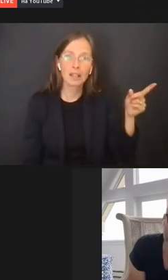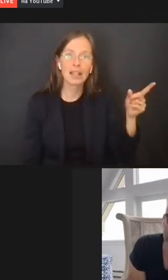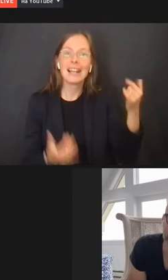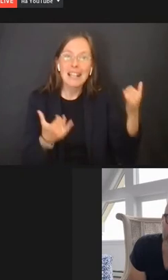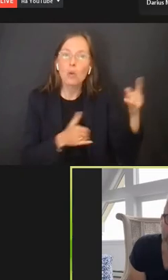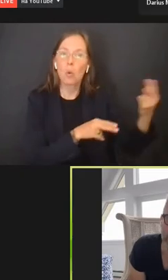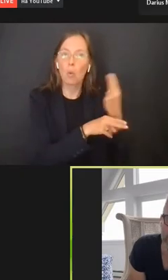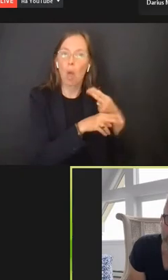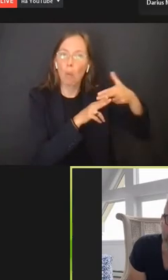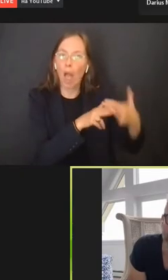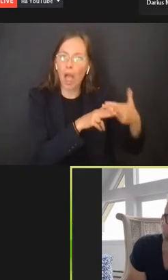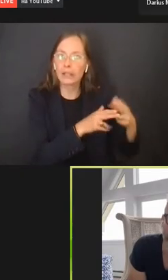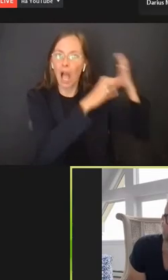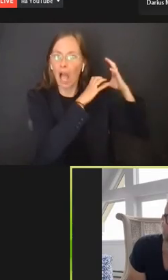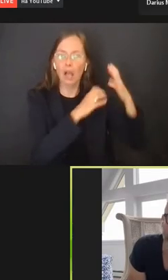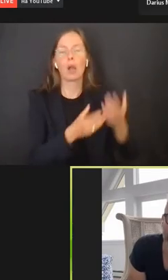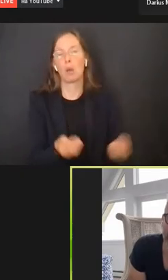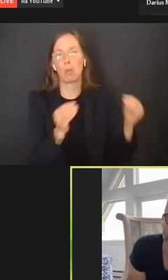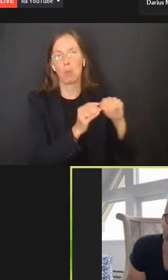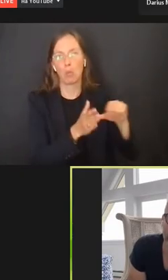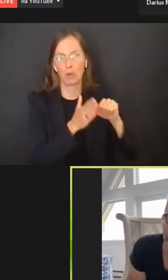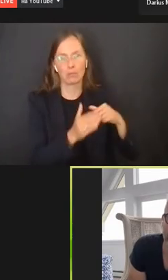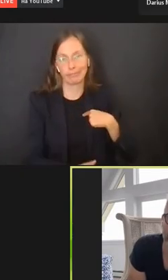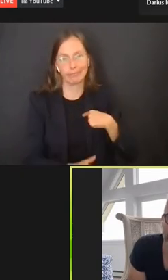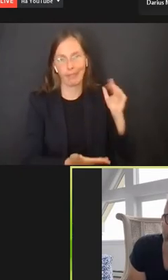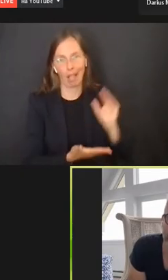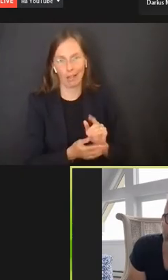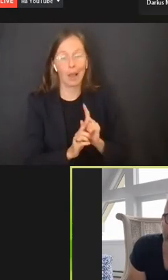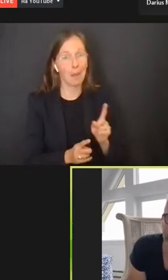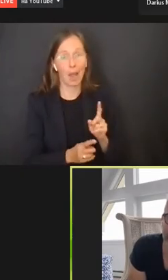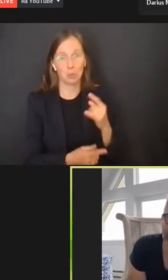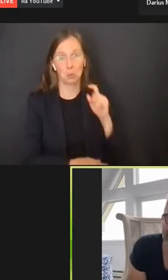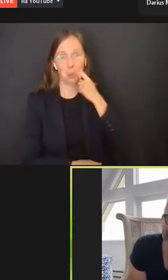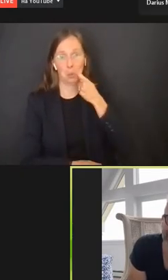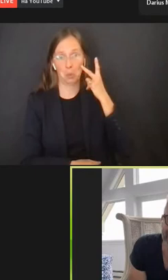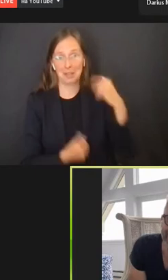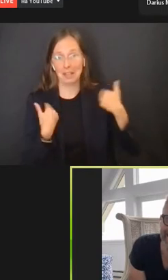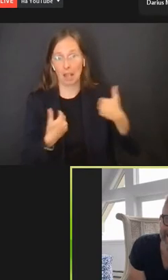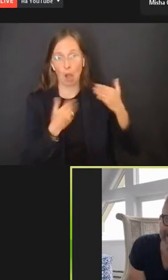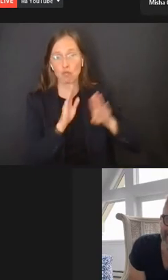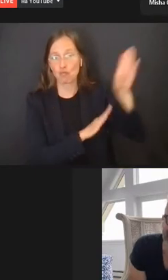So he's more impressive than I am. But it's wonderful to see the youngsters thriving.